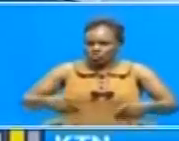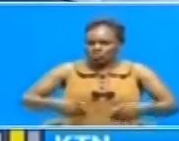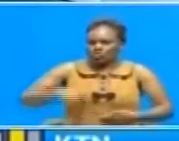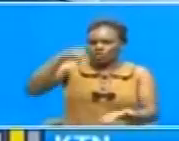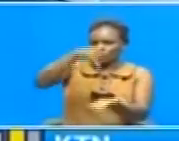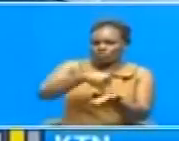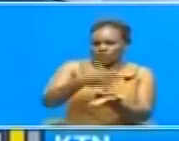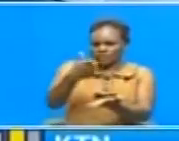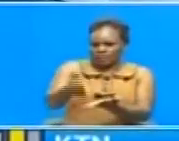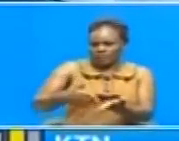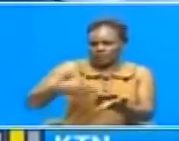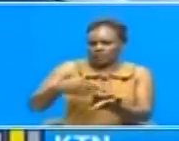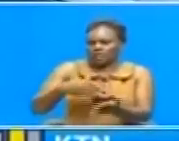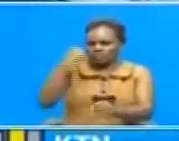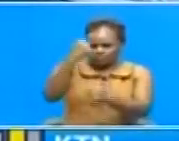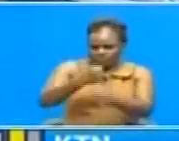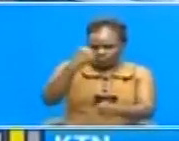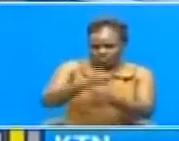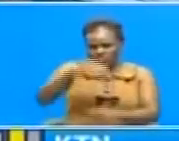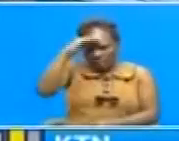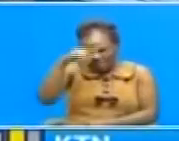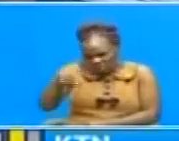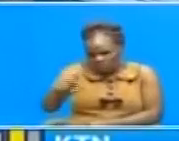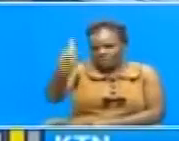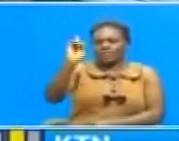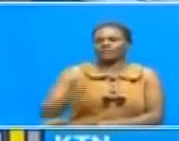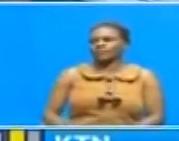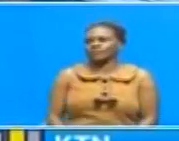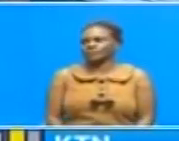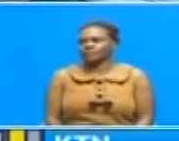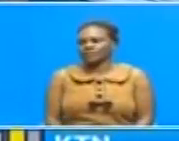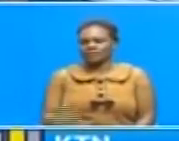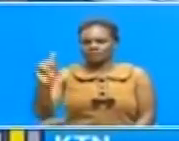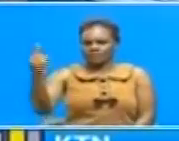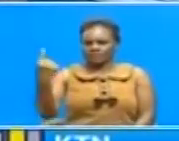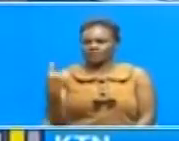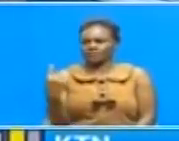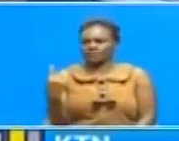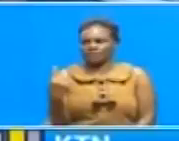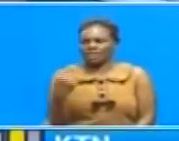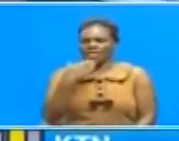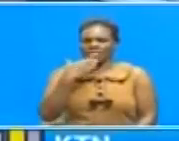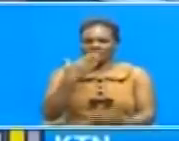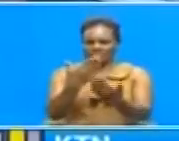this activity of cracking down on the bars by yourselves? Yeah, first and foremost, I want to